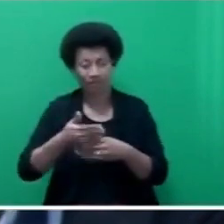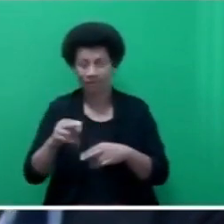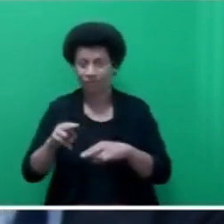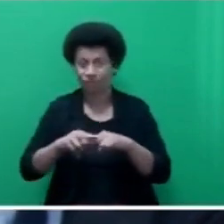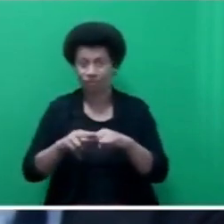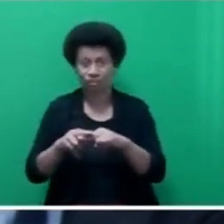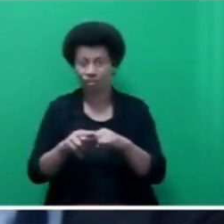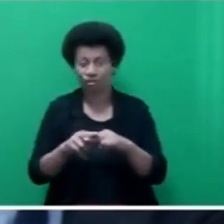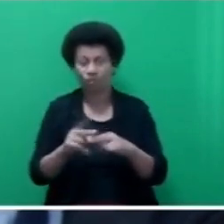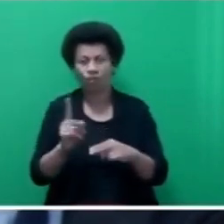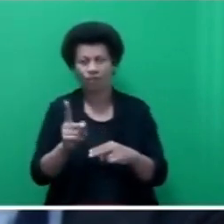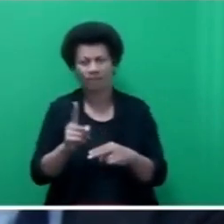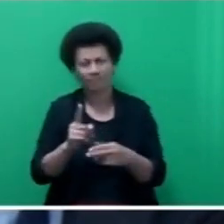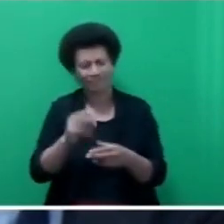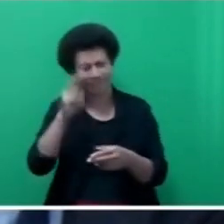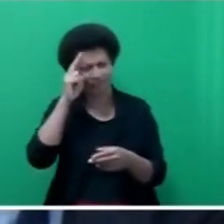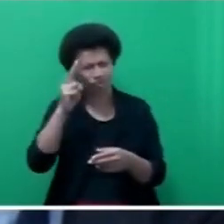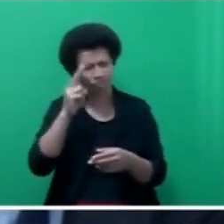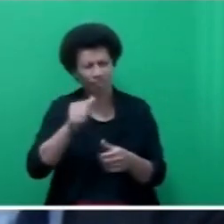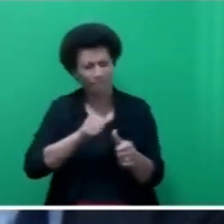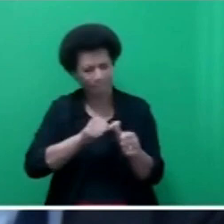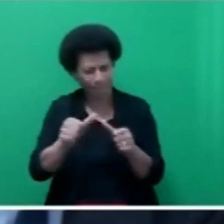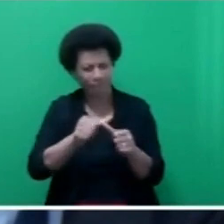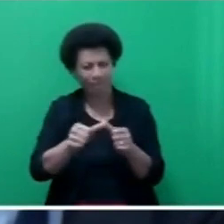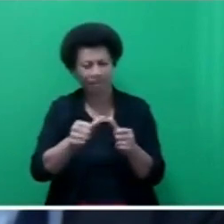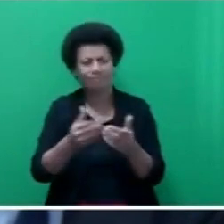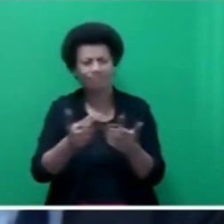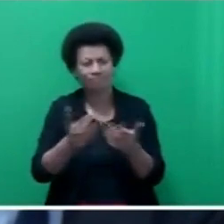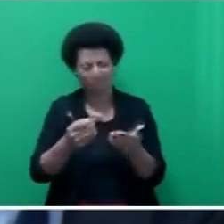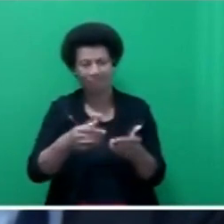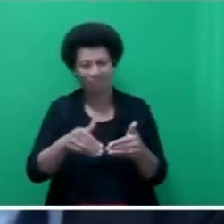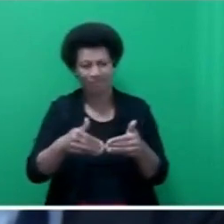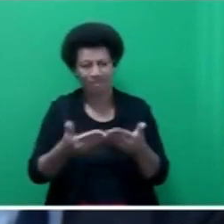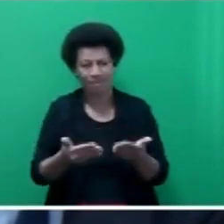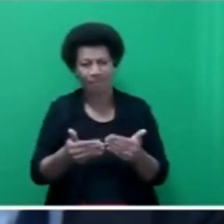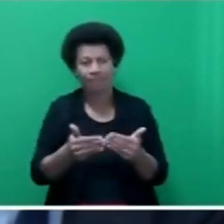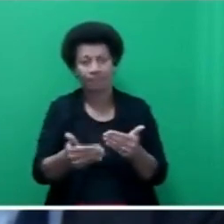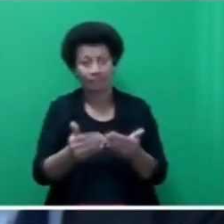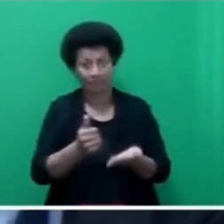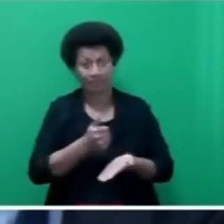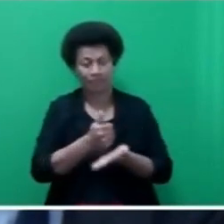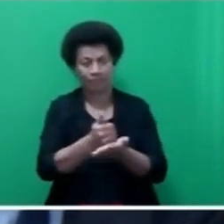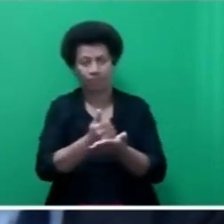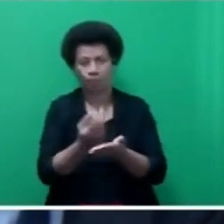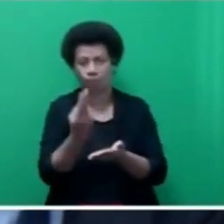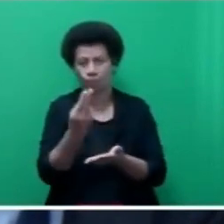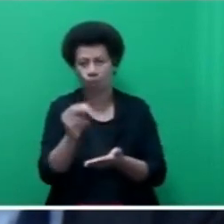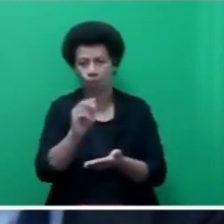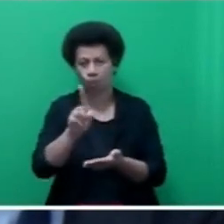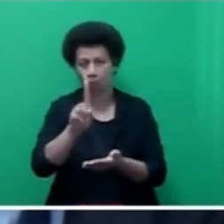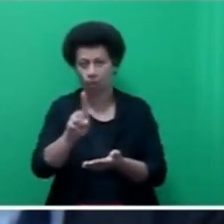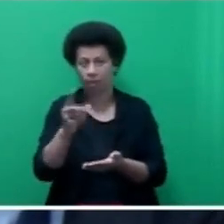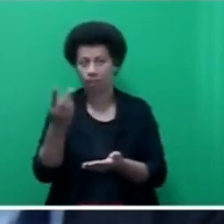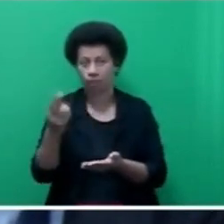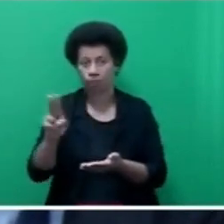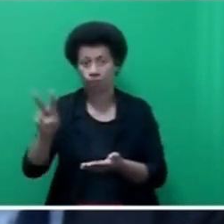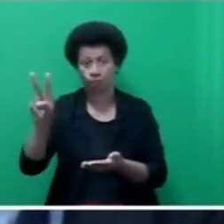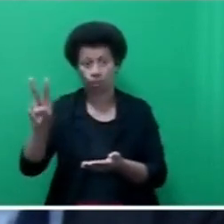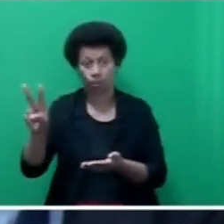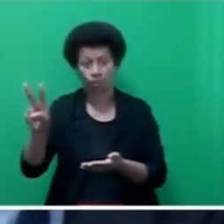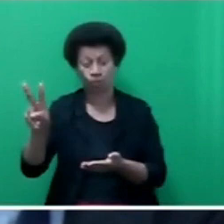stronger and better than this, and therefore, Honourable Speaker, I support the 2021-2022